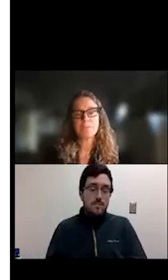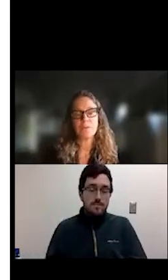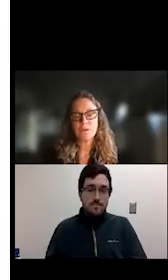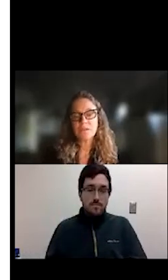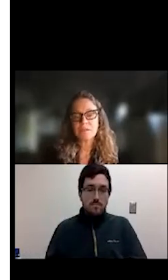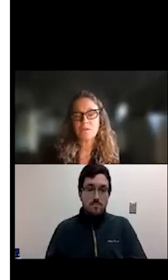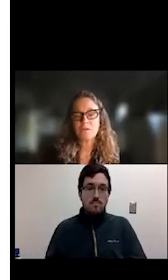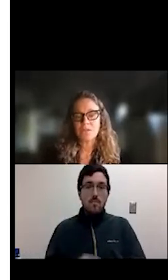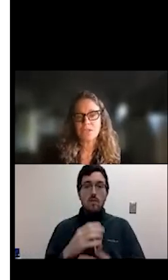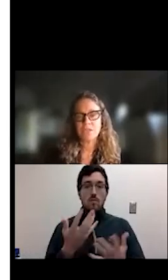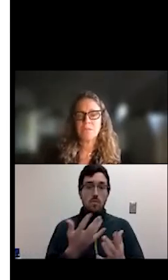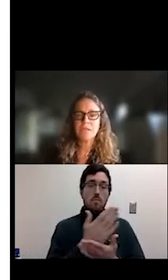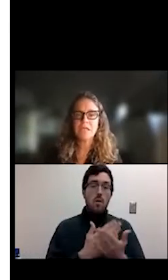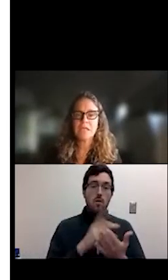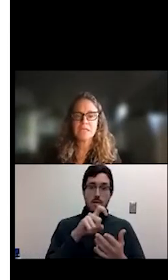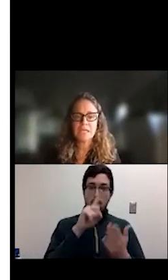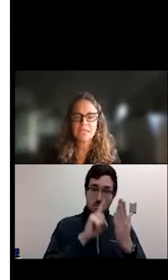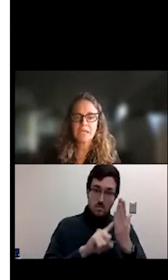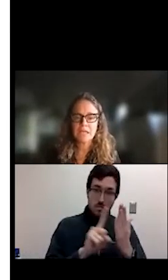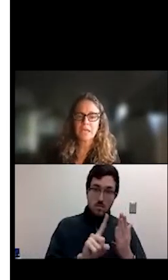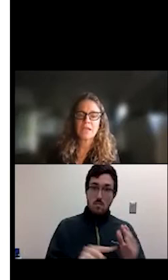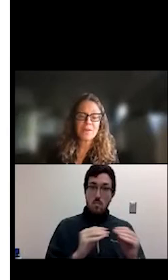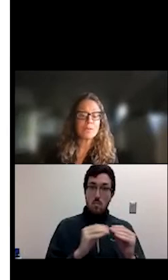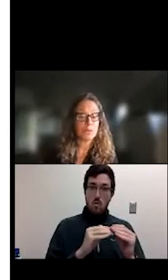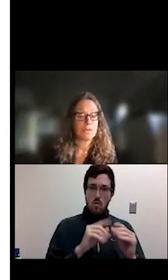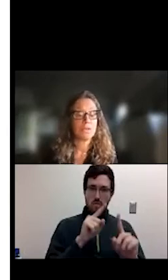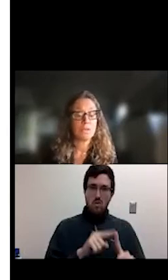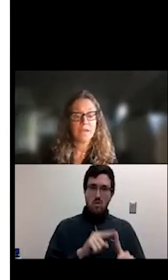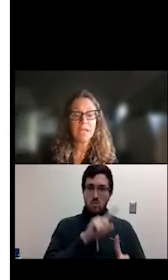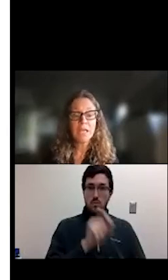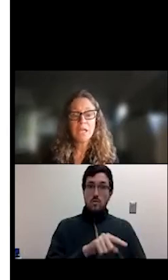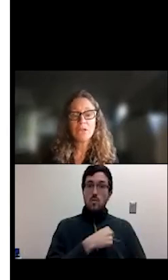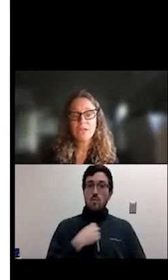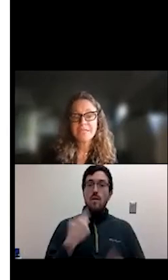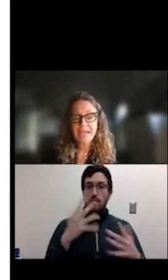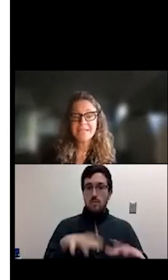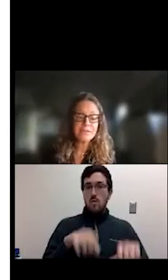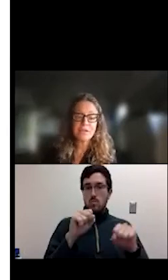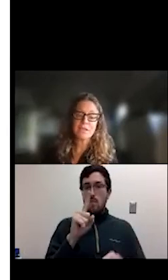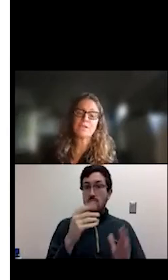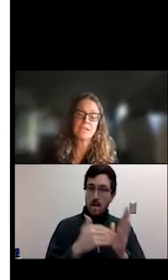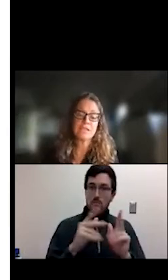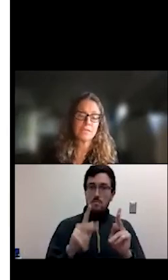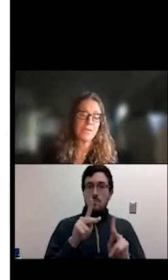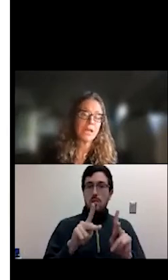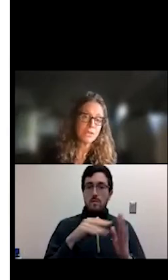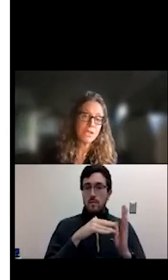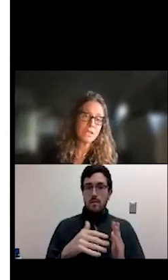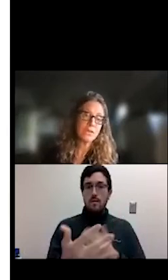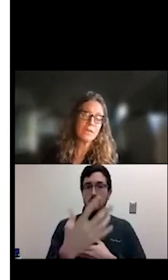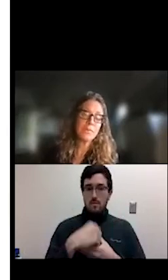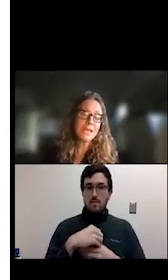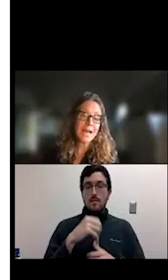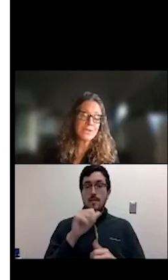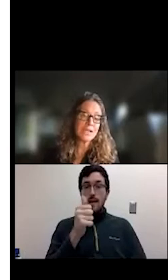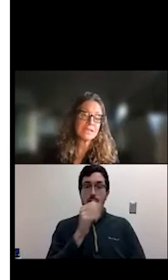help explore some of those questions, we conducted a 1,000-person survey, including 10 different clinical sites around the